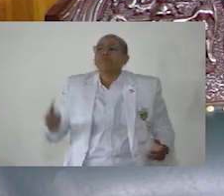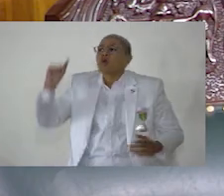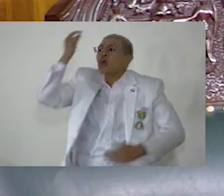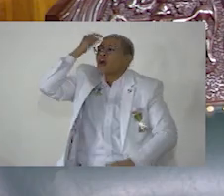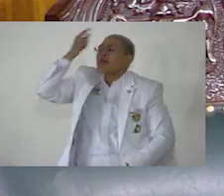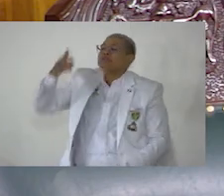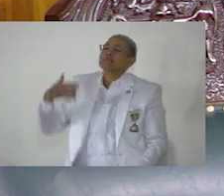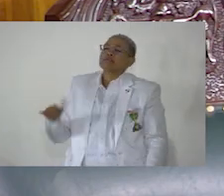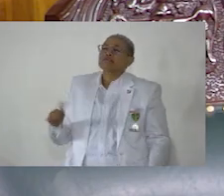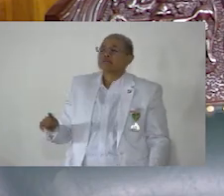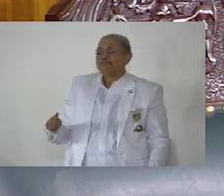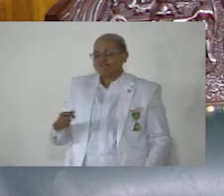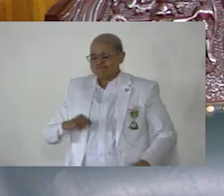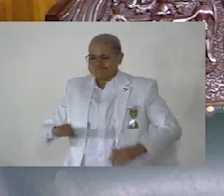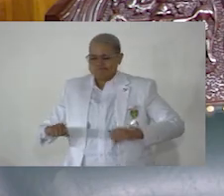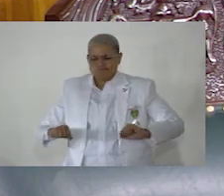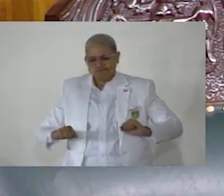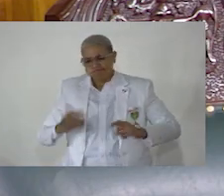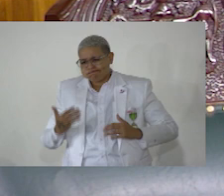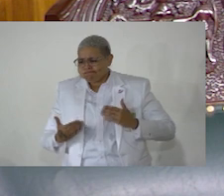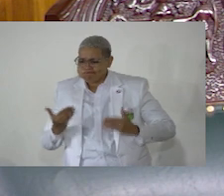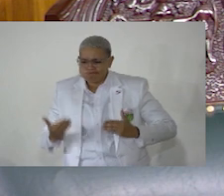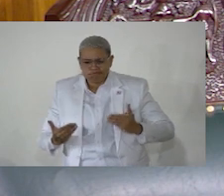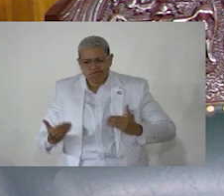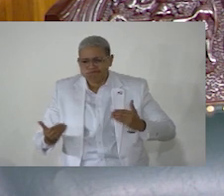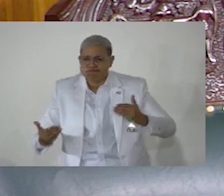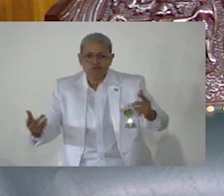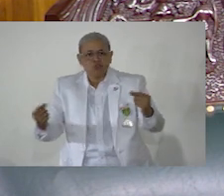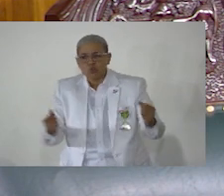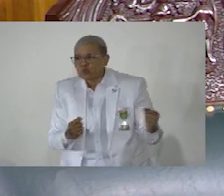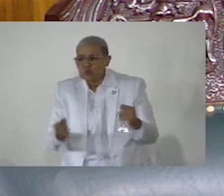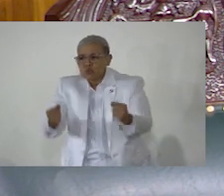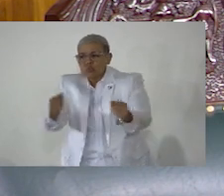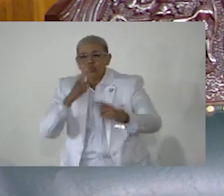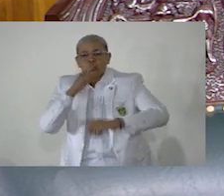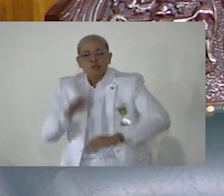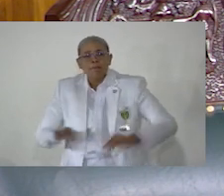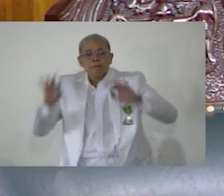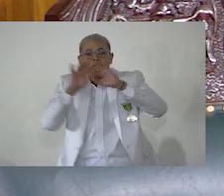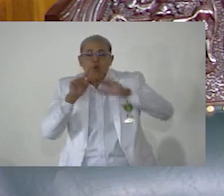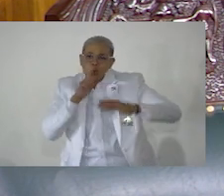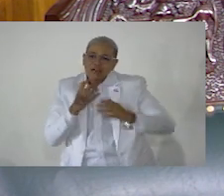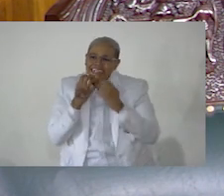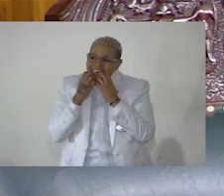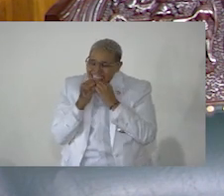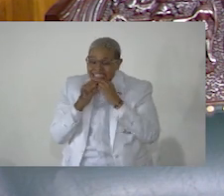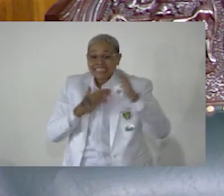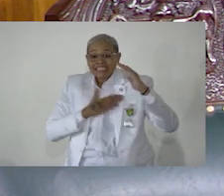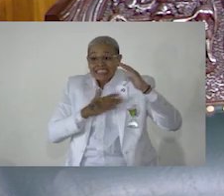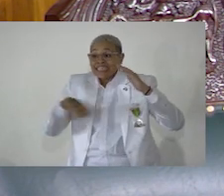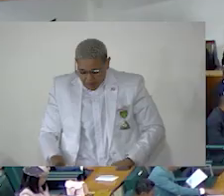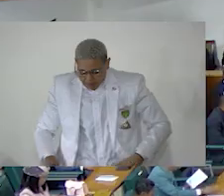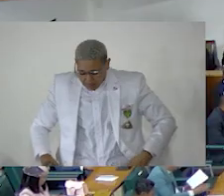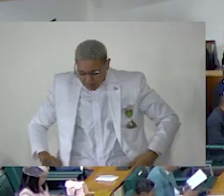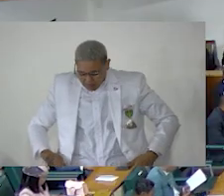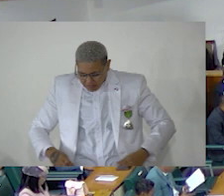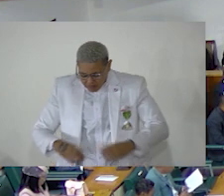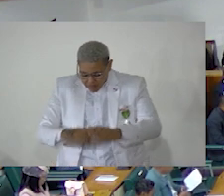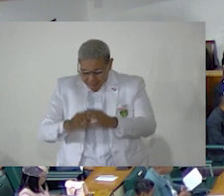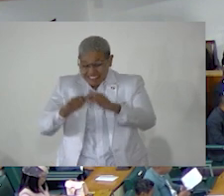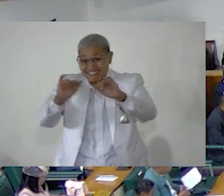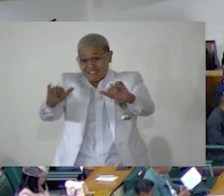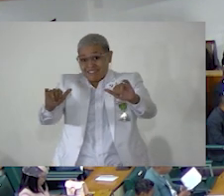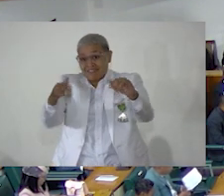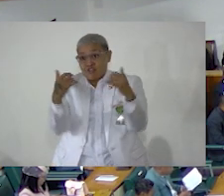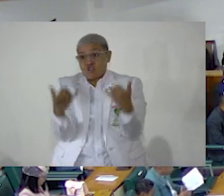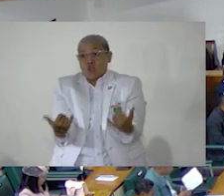government remains relentless in executing the strategies paramount to safeguarding citizens' security. At the same